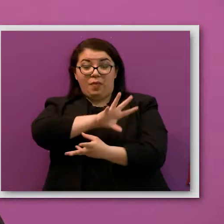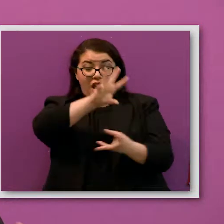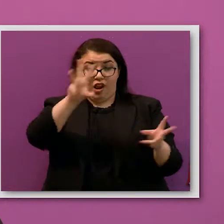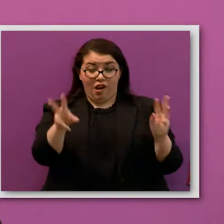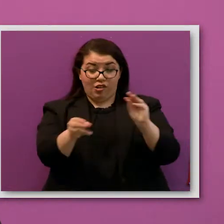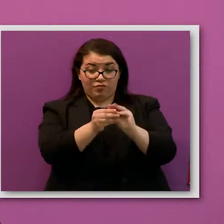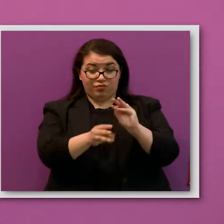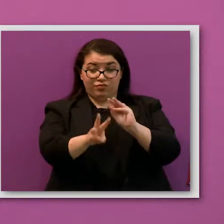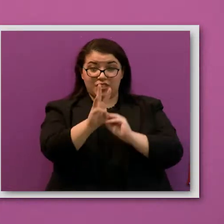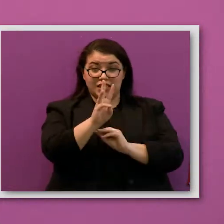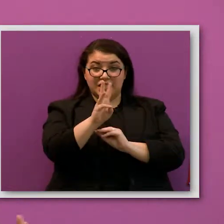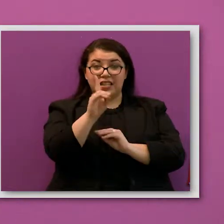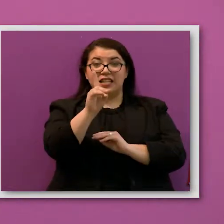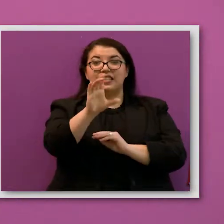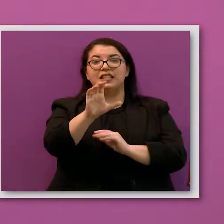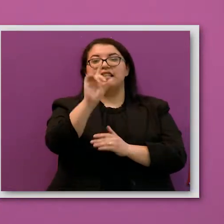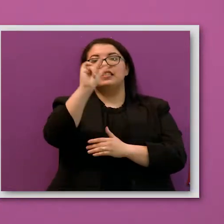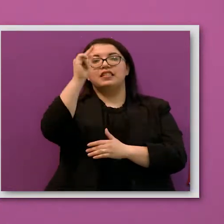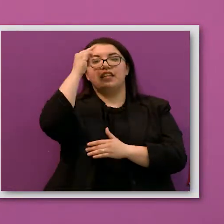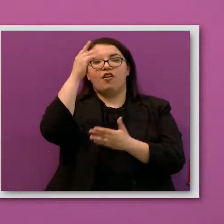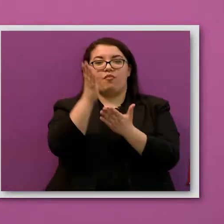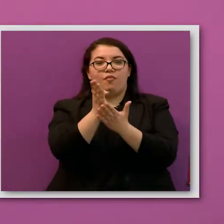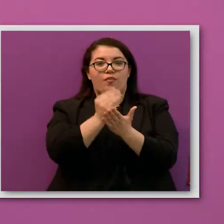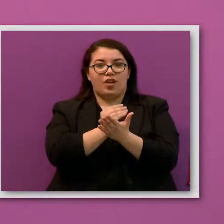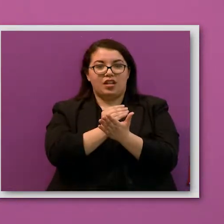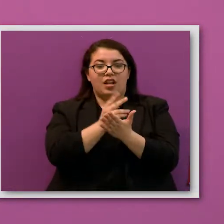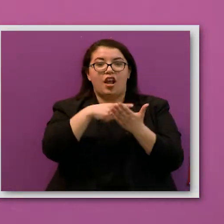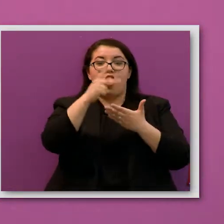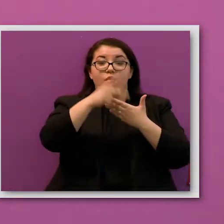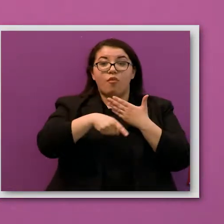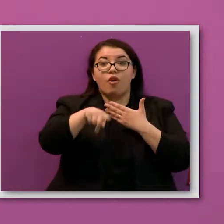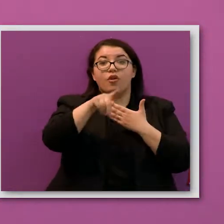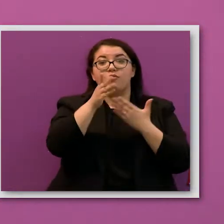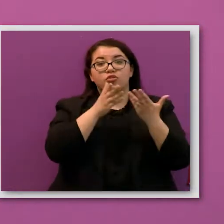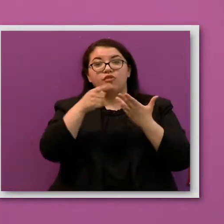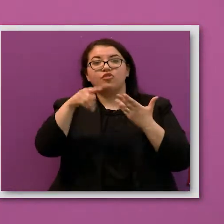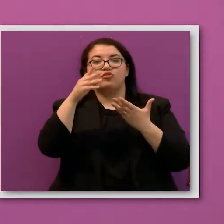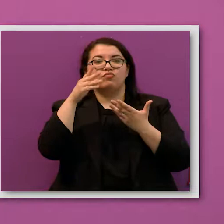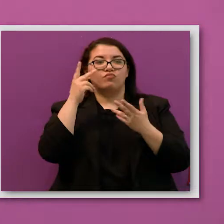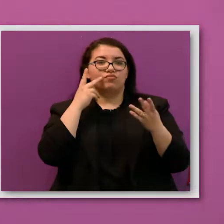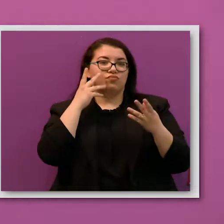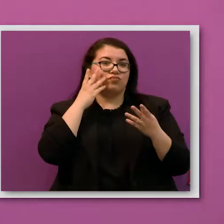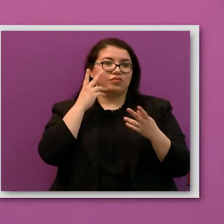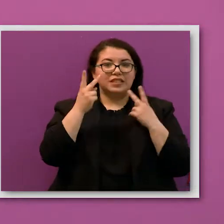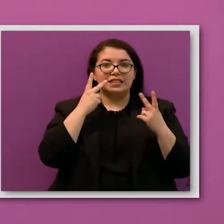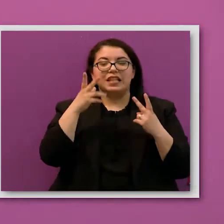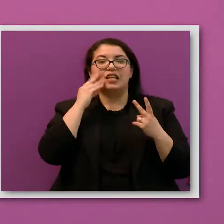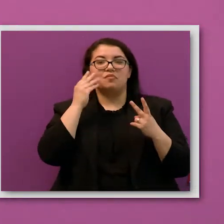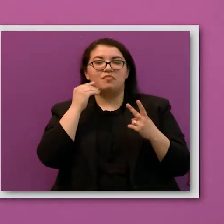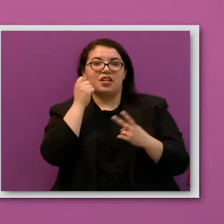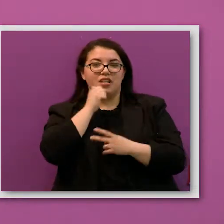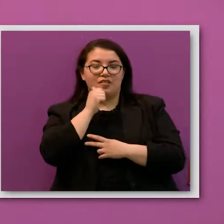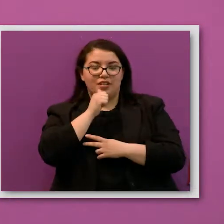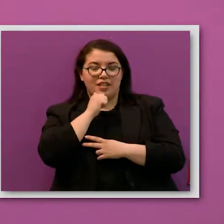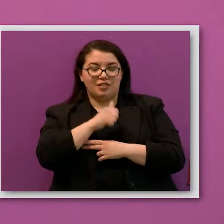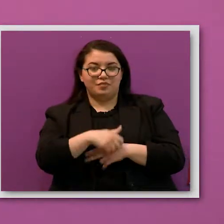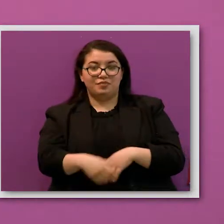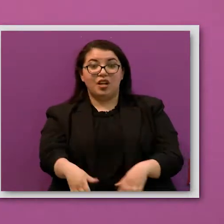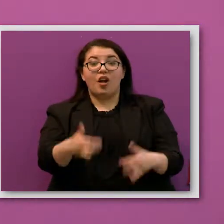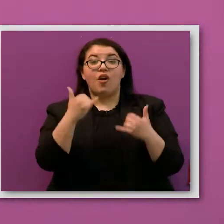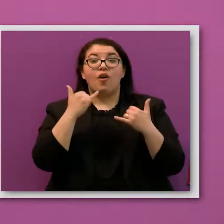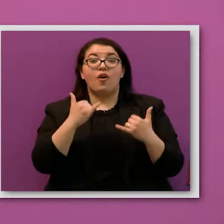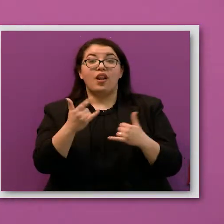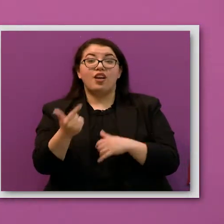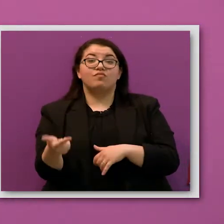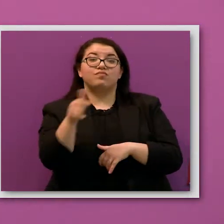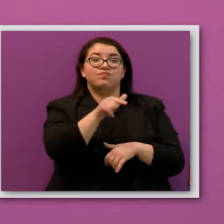the DC government budget and the programs and services you see and receive every day. And now I want to turn it over to the city administrator, who's